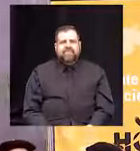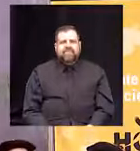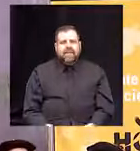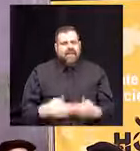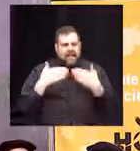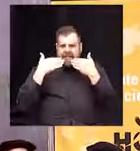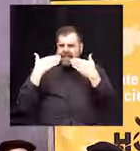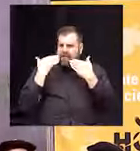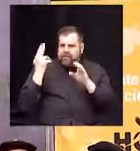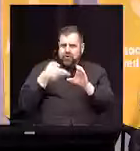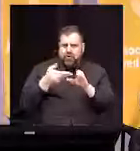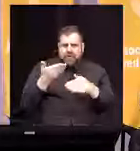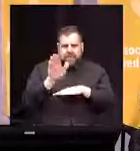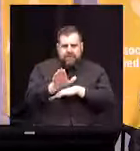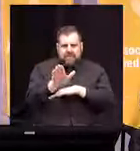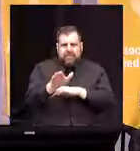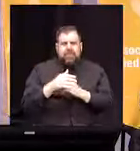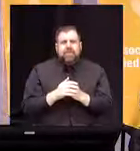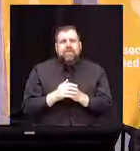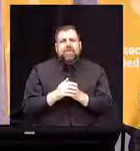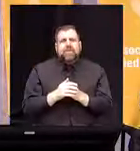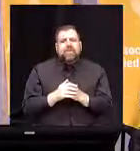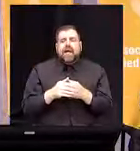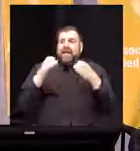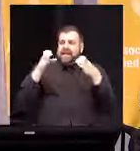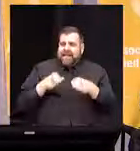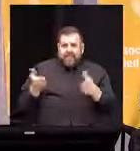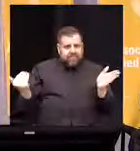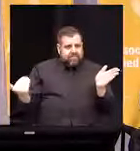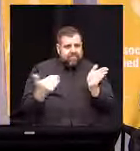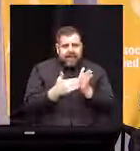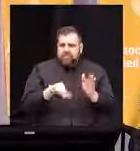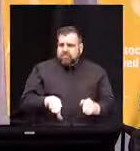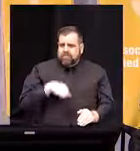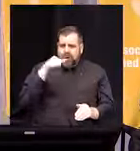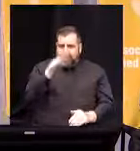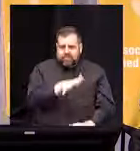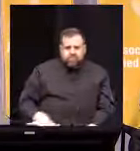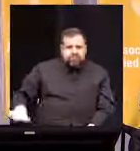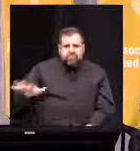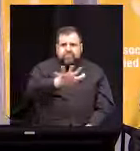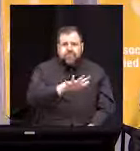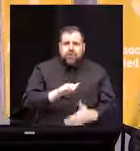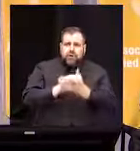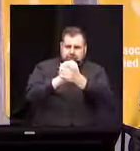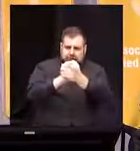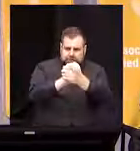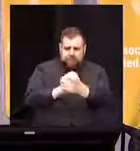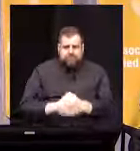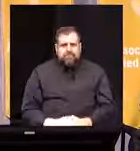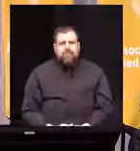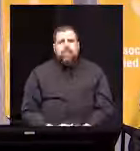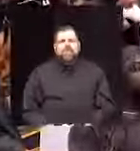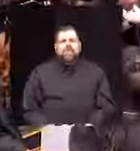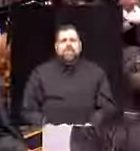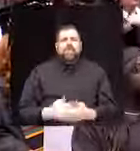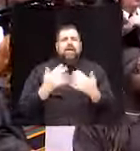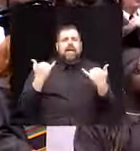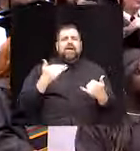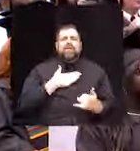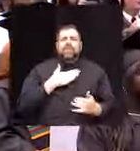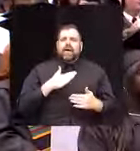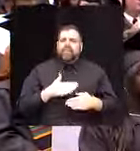Thank you for joining us this afternoon. Candidates, again, we're very proud of you. Congratulations. It's now my pleasure